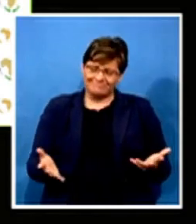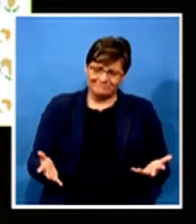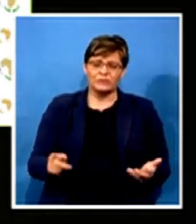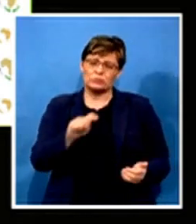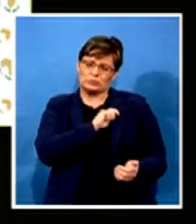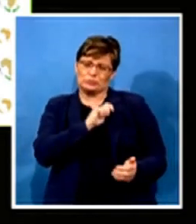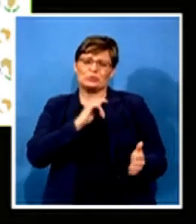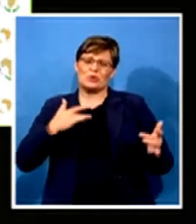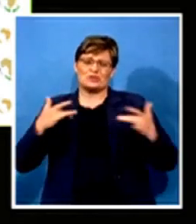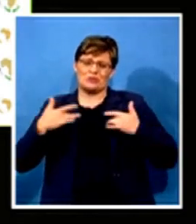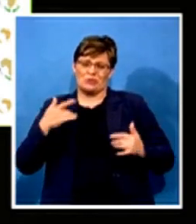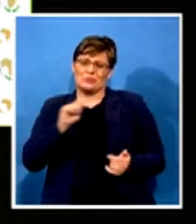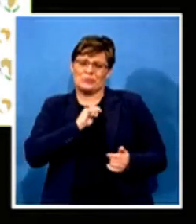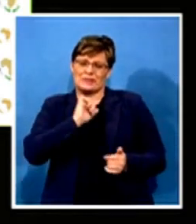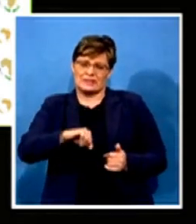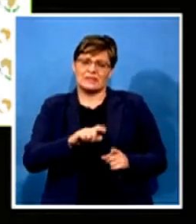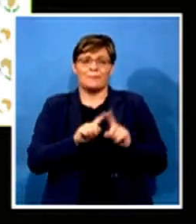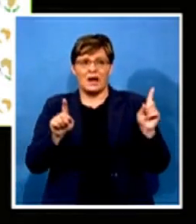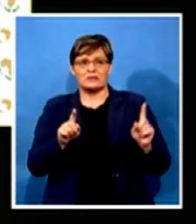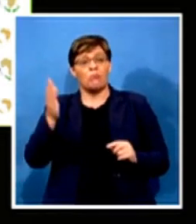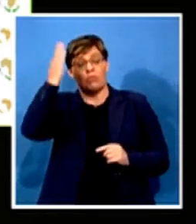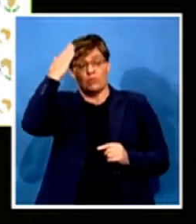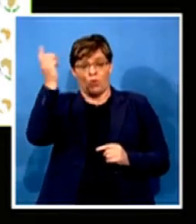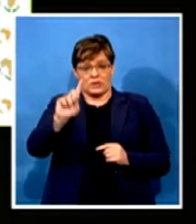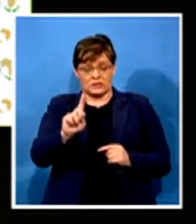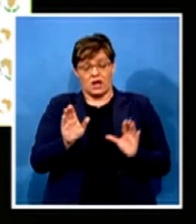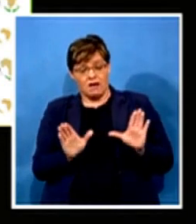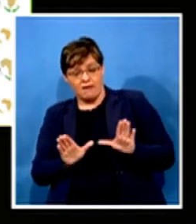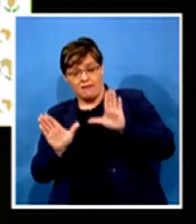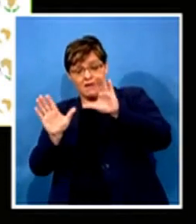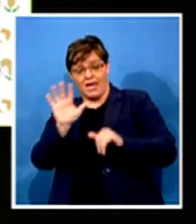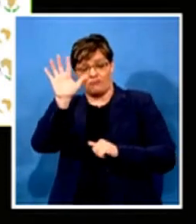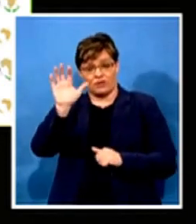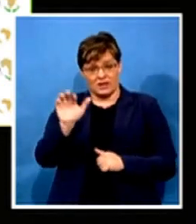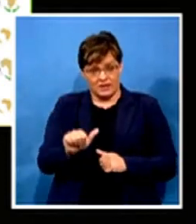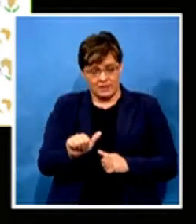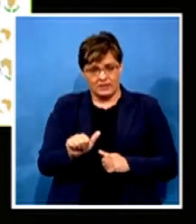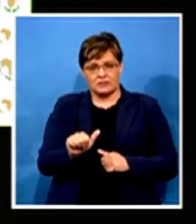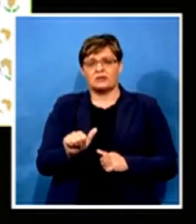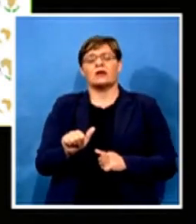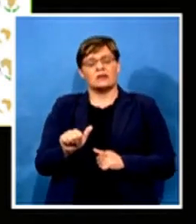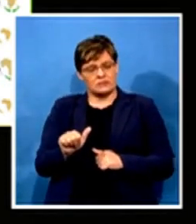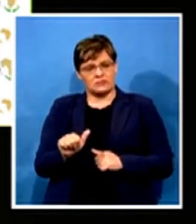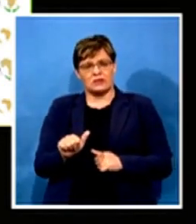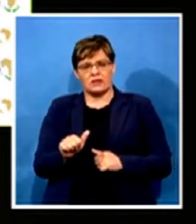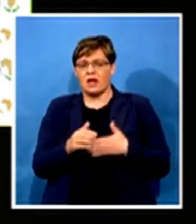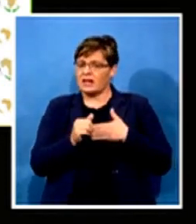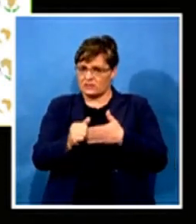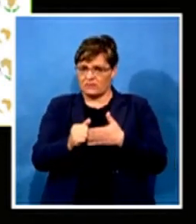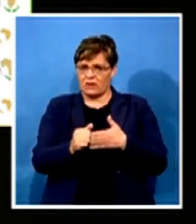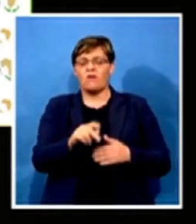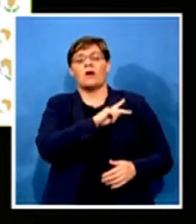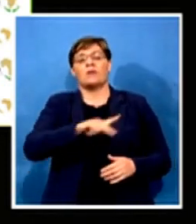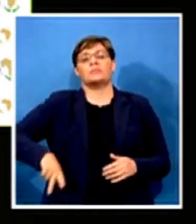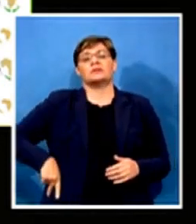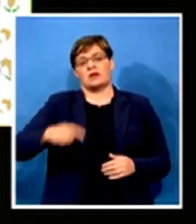what you know, that the continent, through the very able and exceptional leadership of President Cyril Ramaphosa